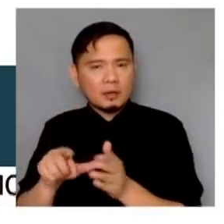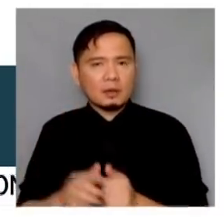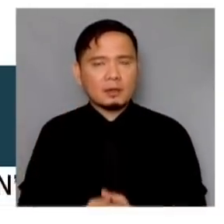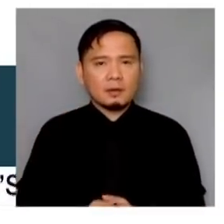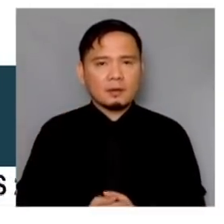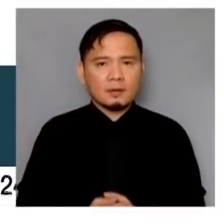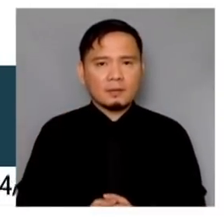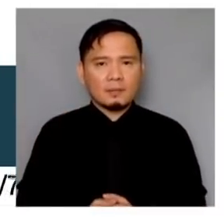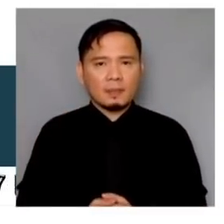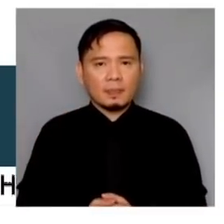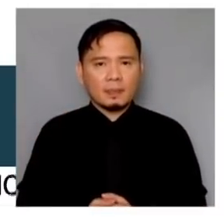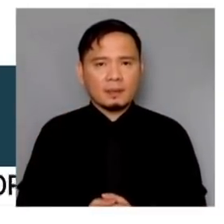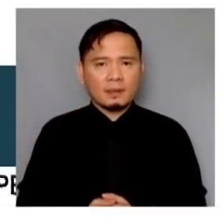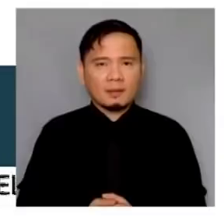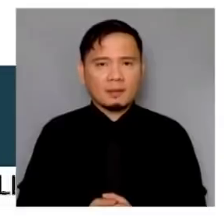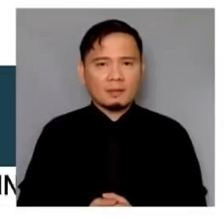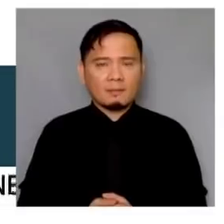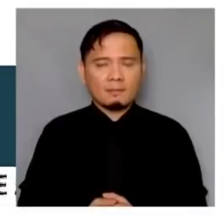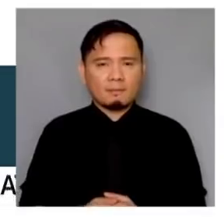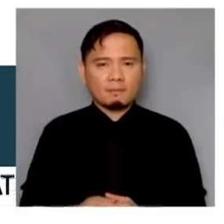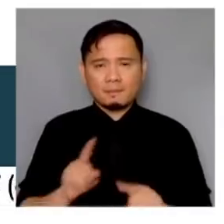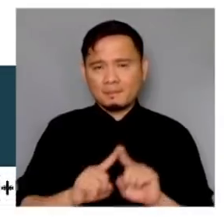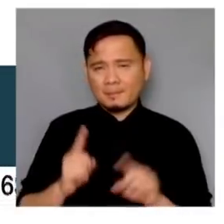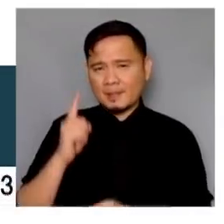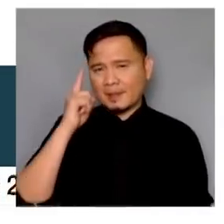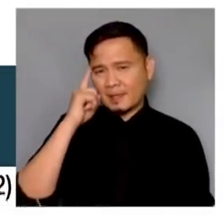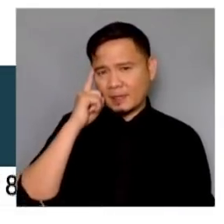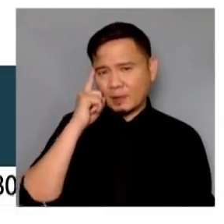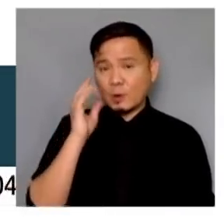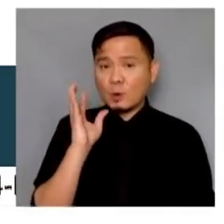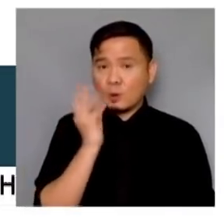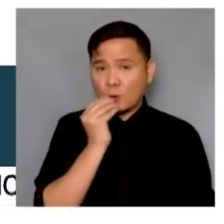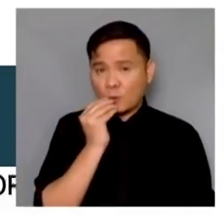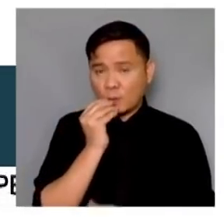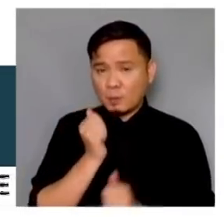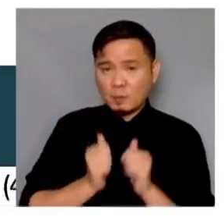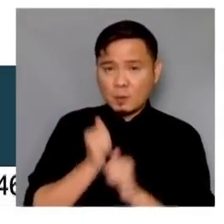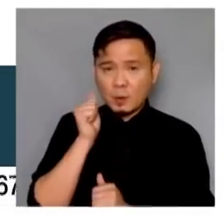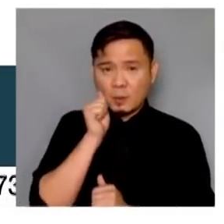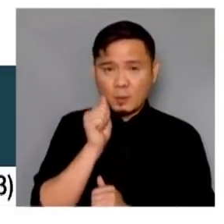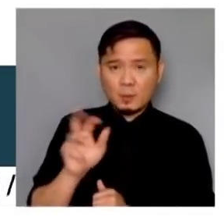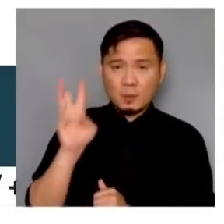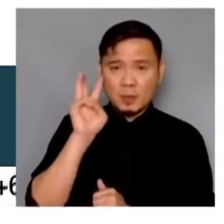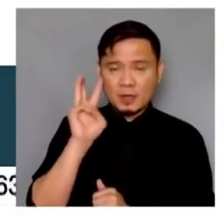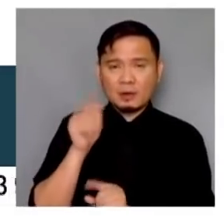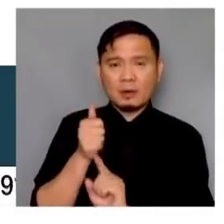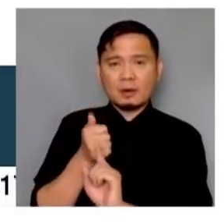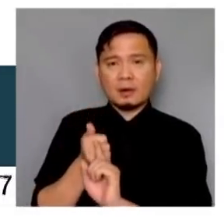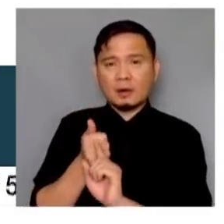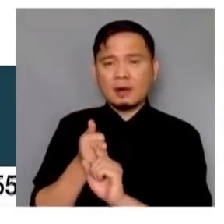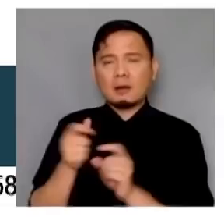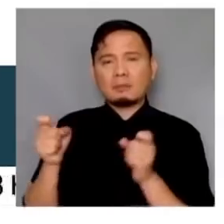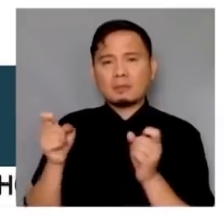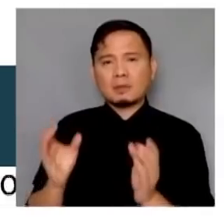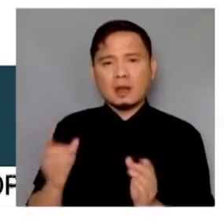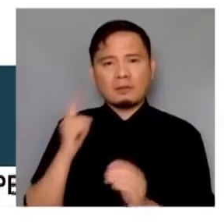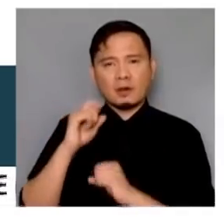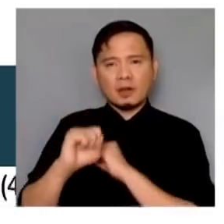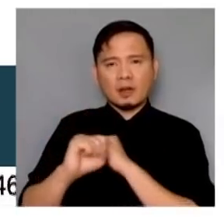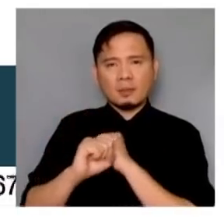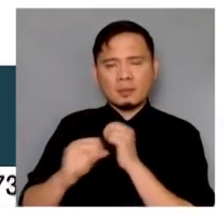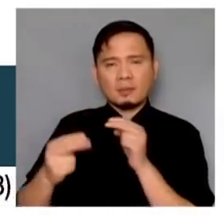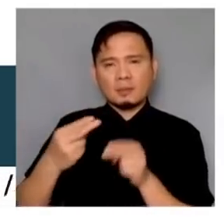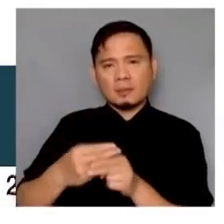Well, I think the person in the know, it would be our campaign manager, Buddy Zamora. But